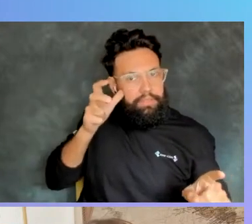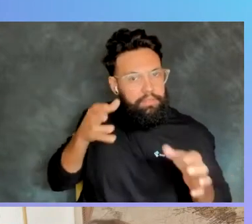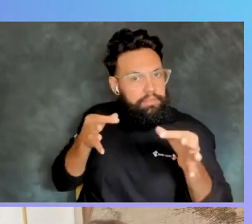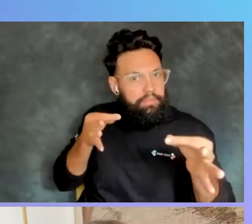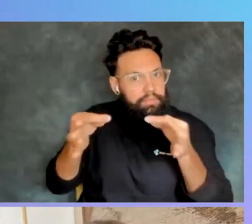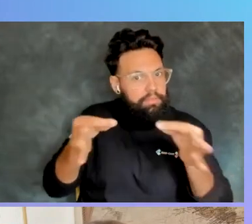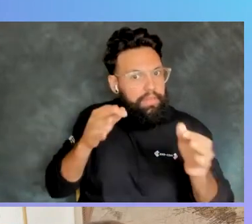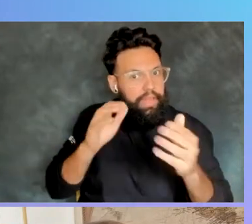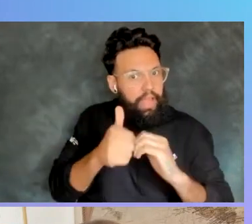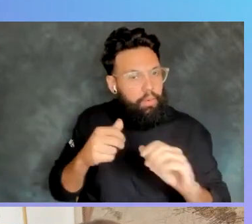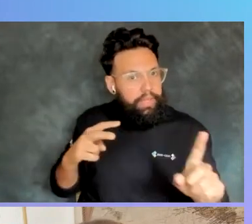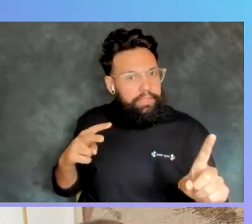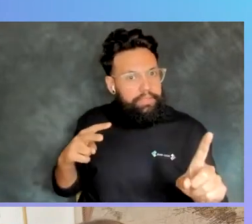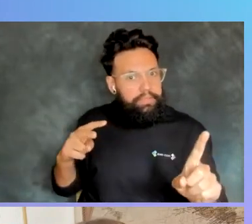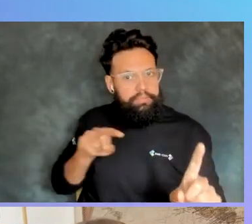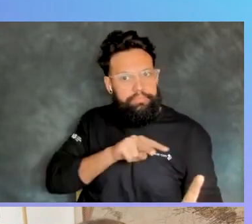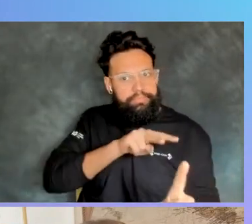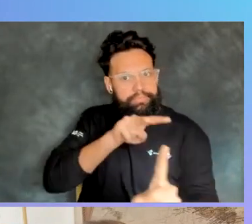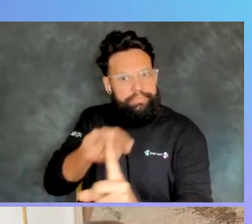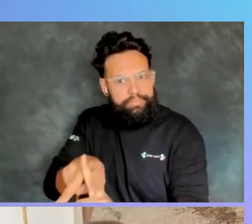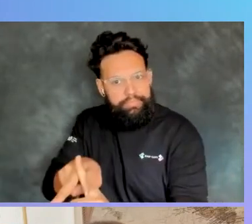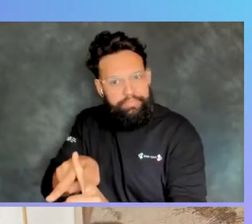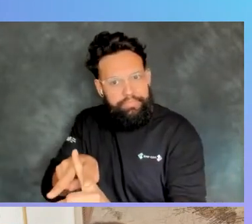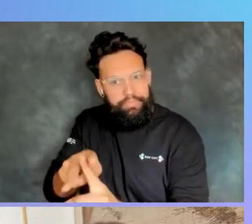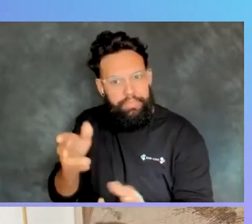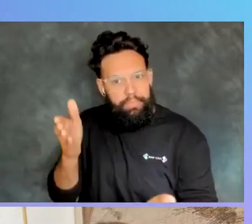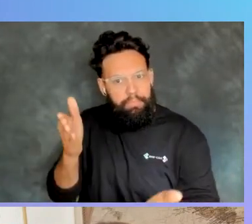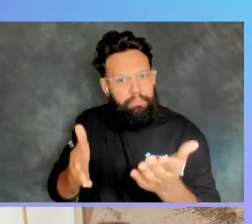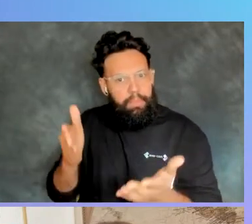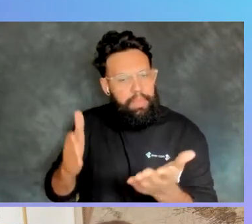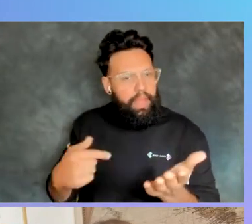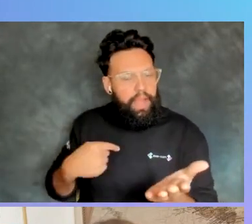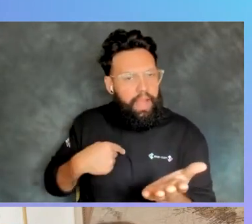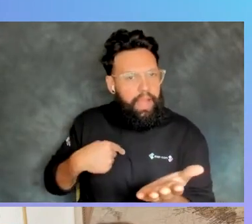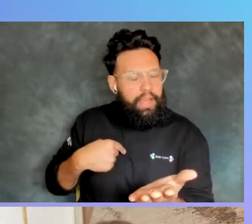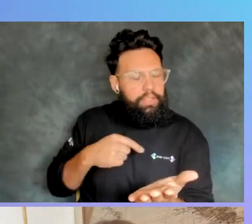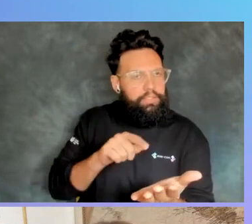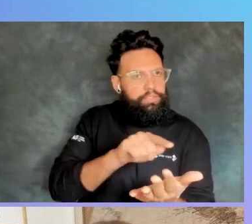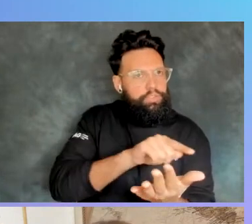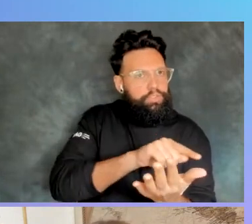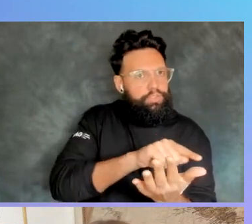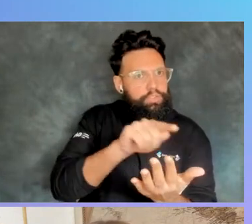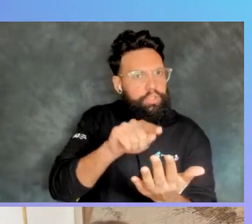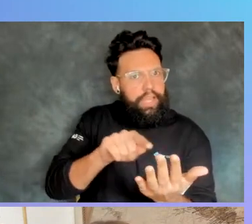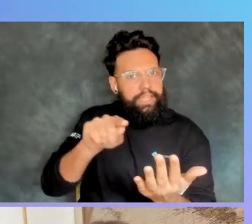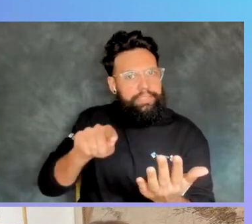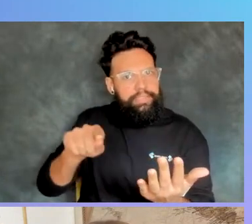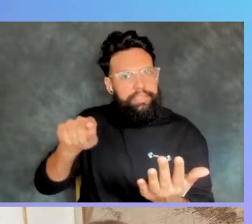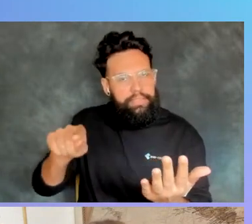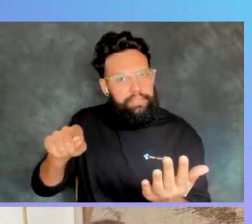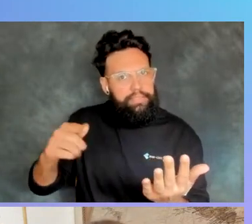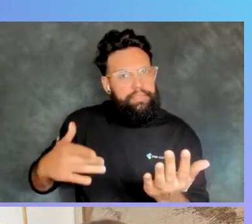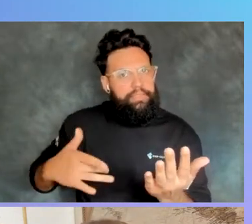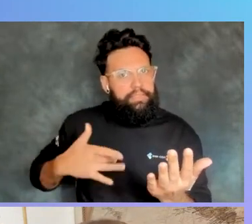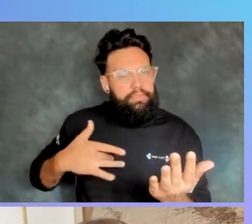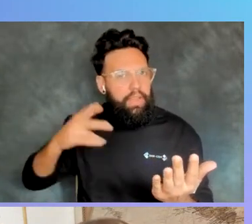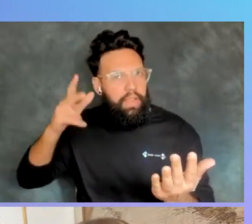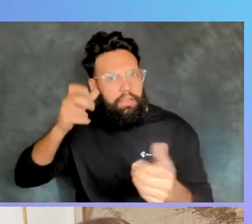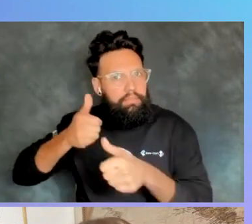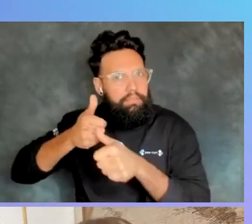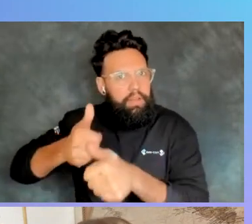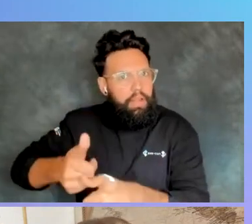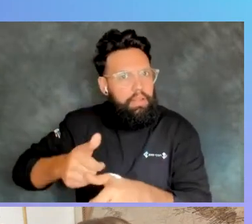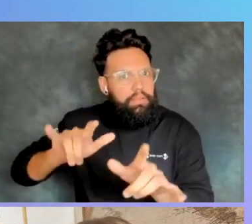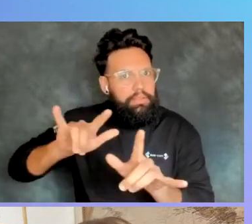circuit. Maybe I try to trace the outline of the circuit spatial arrangement and I play it over and over and over again, but I don't understand